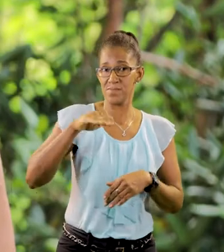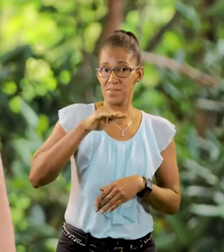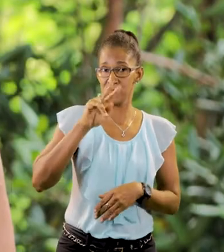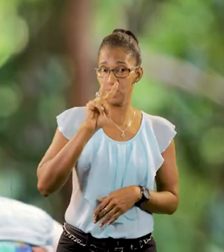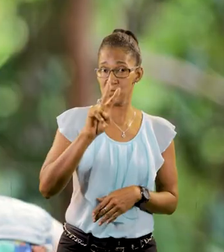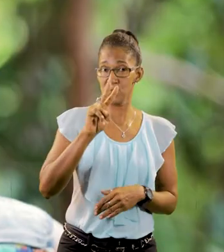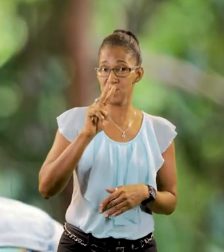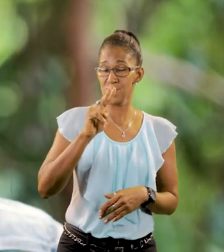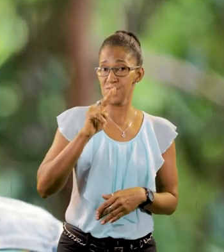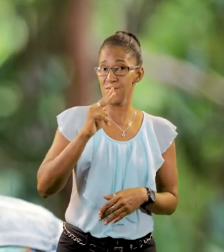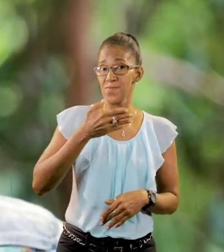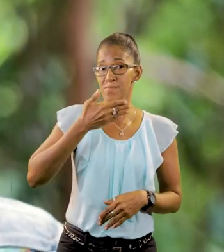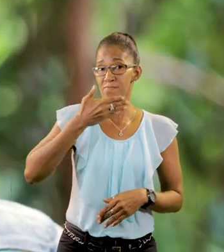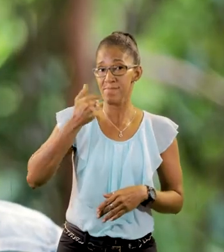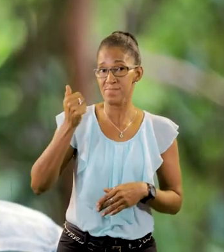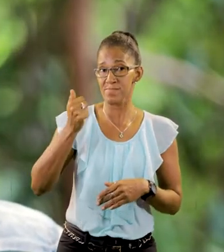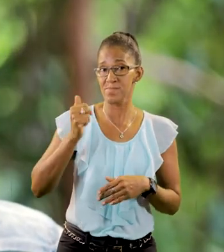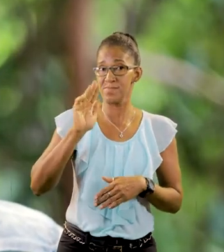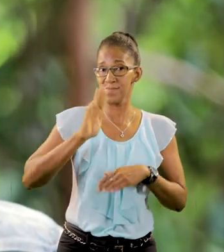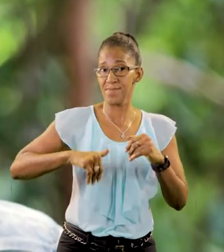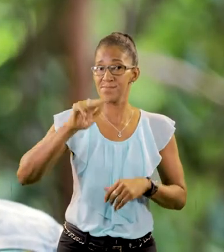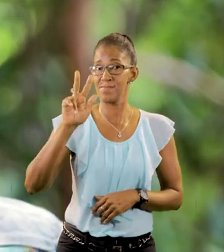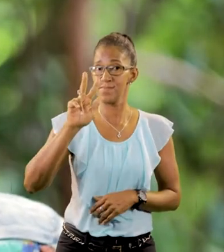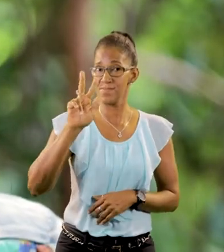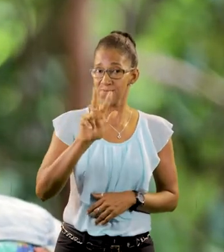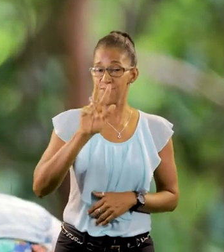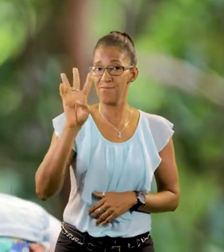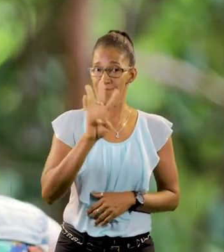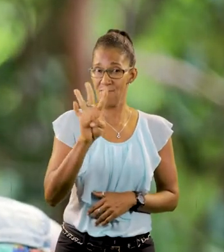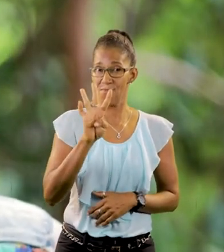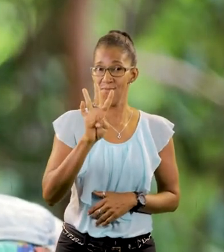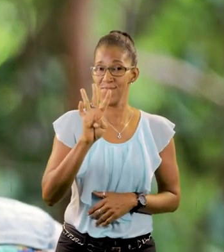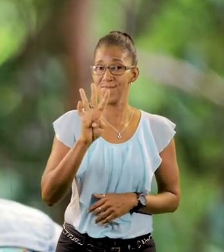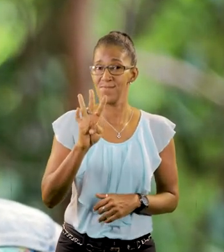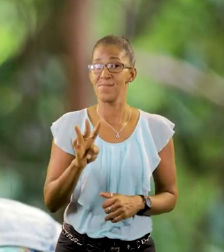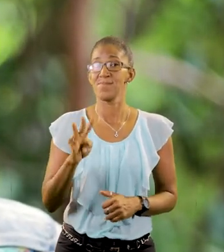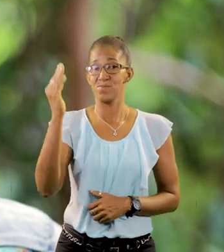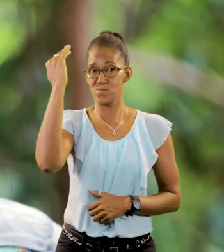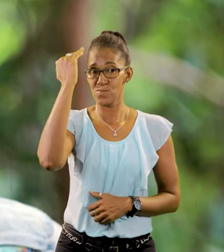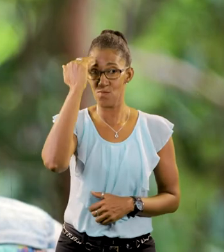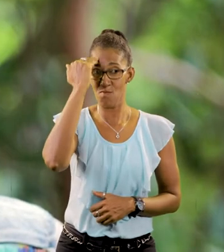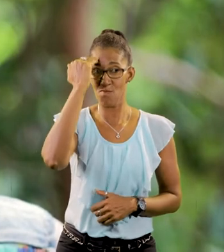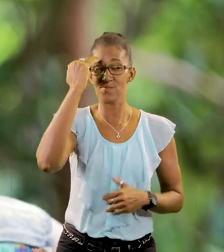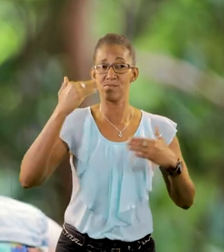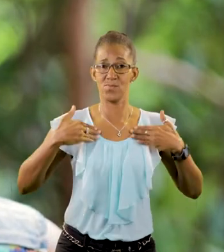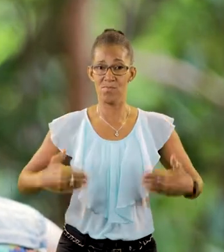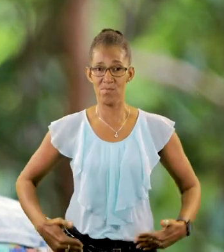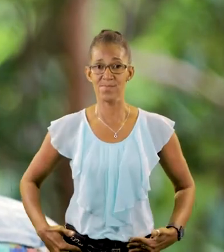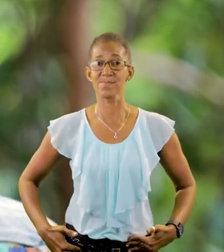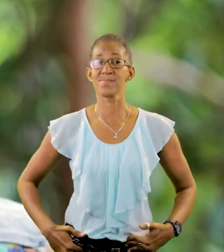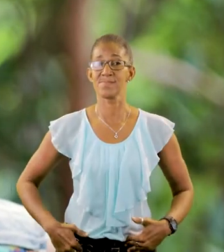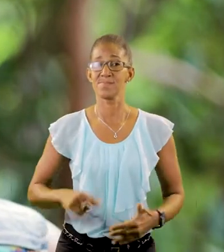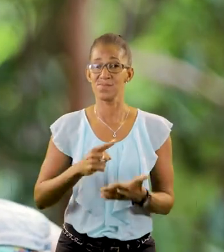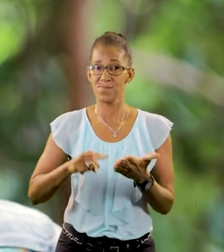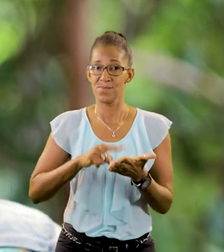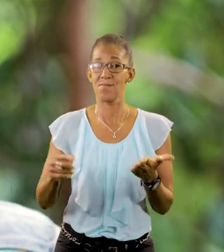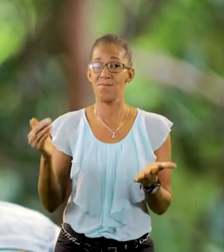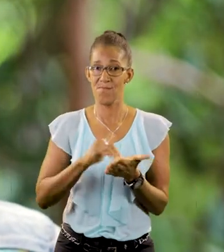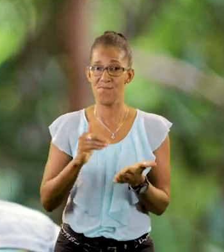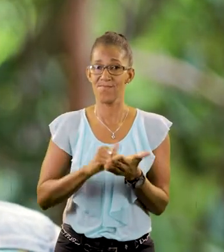late one. Know your body. Check your breasts regularly and get an annual